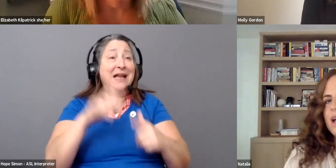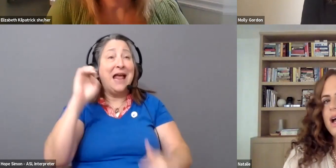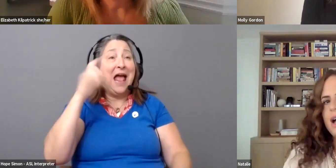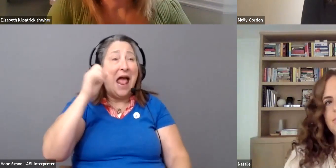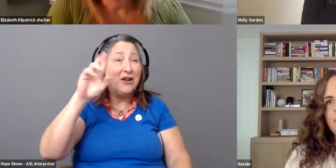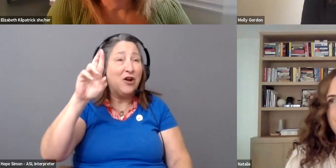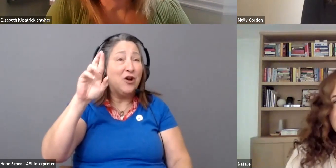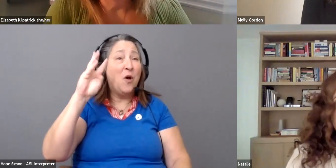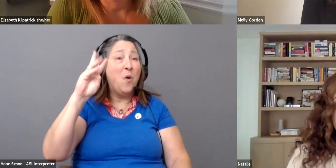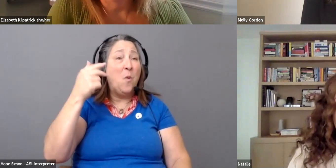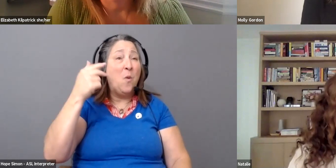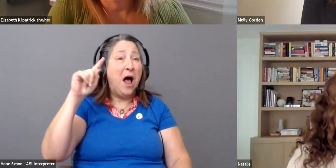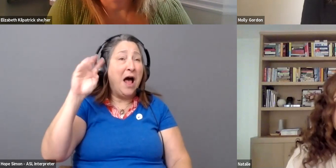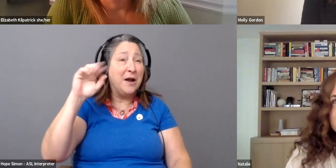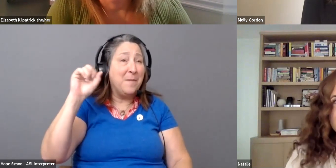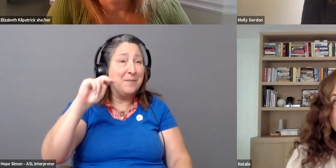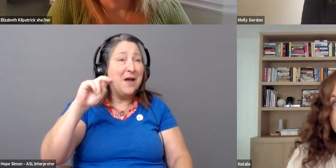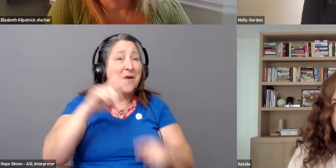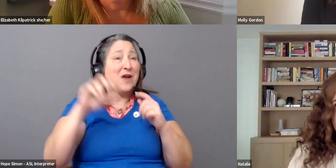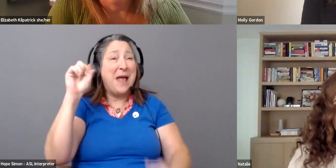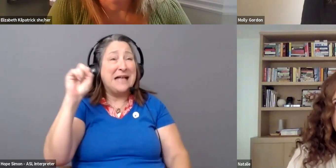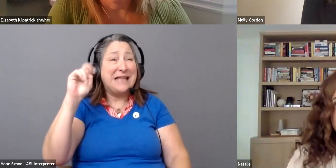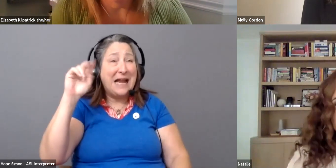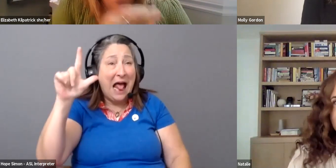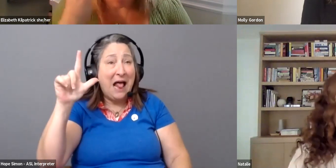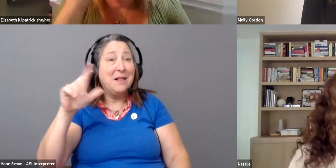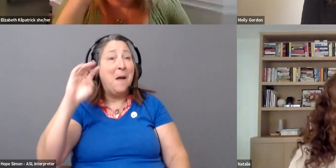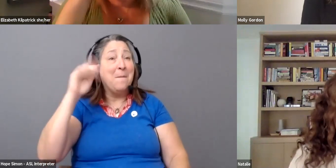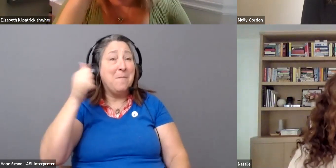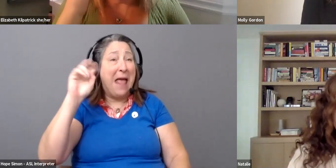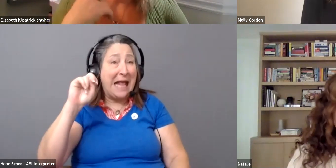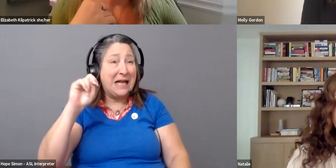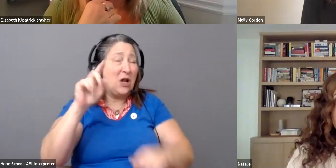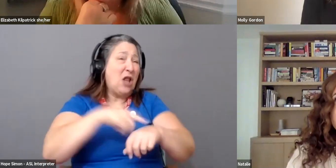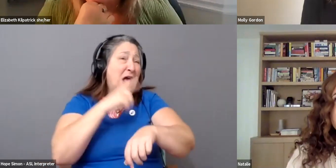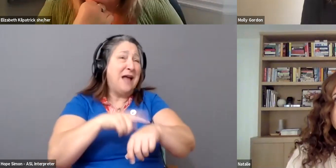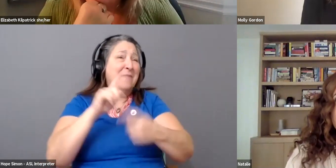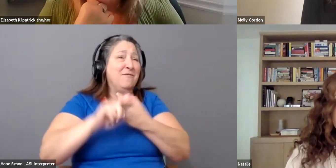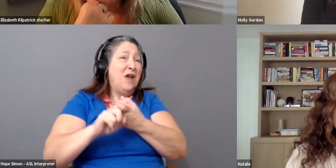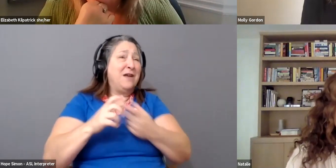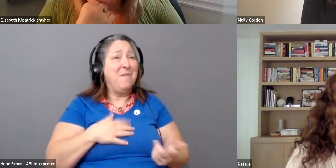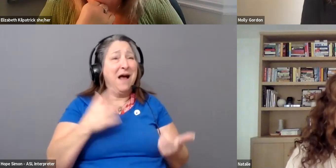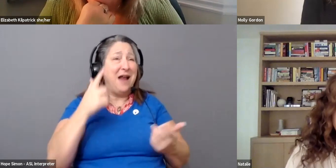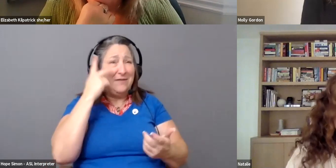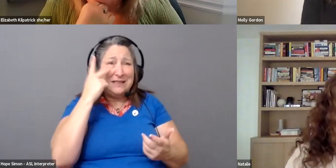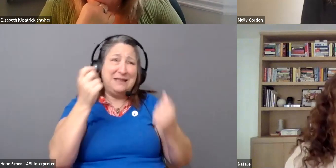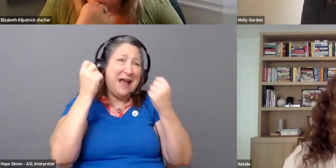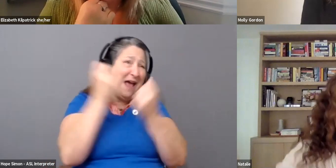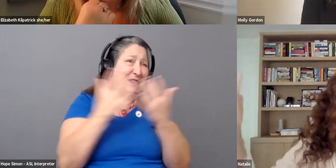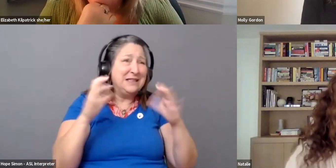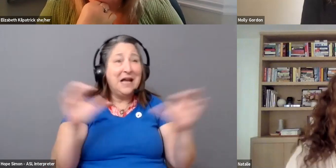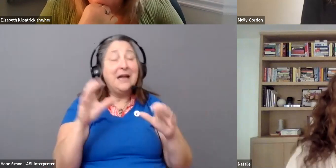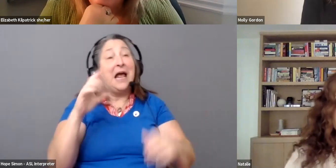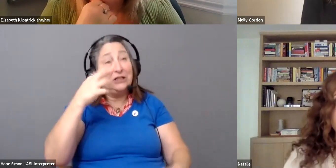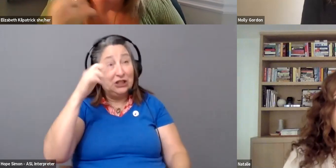SNL. Megan Ferguson is actually a longtime friend of mine, so I'd seen her in everything she's done, and so on. Geraldine,